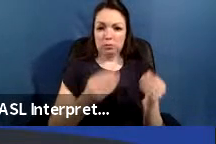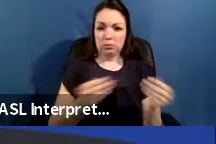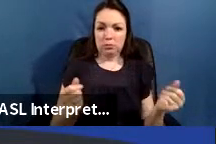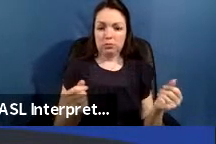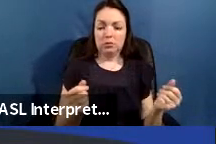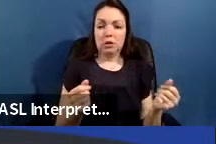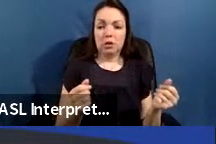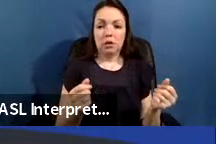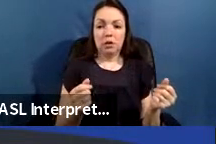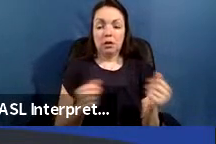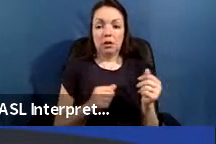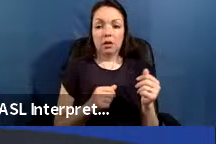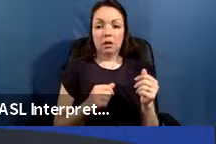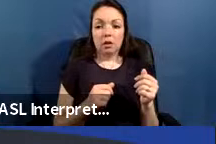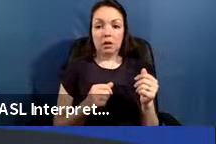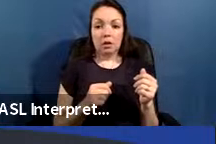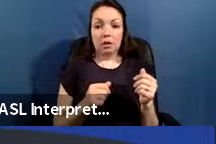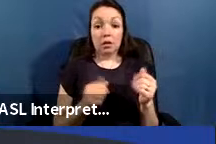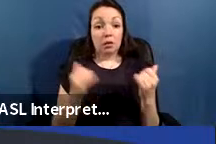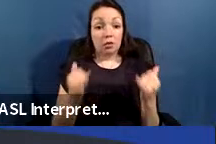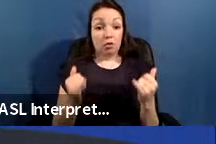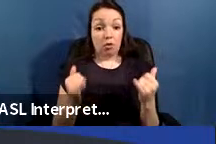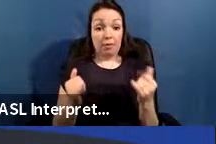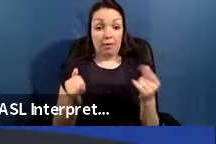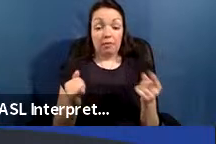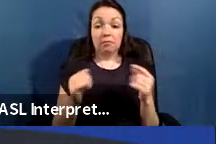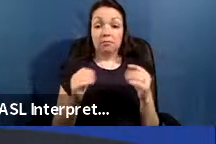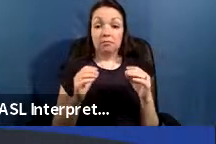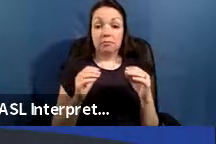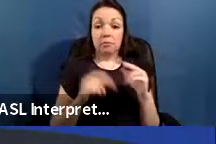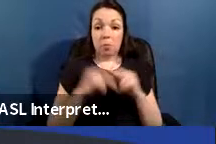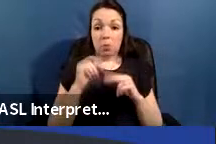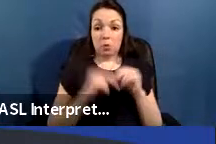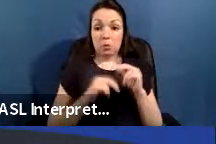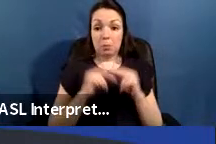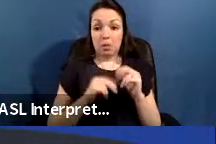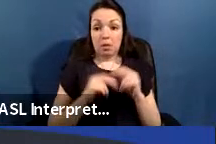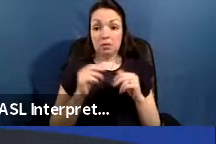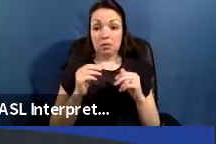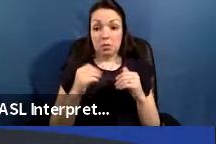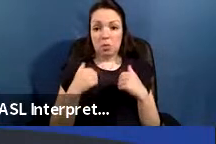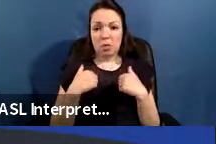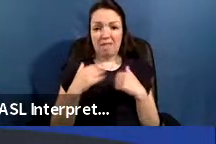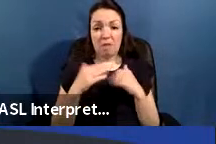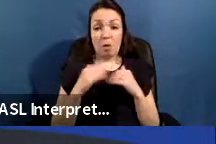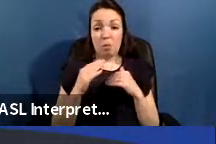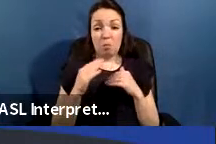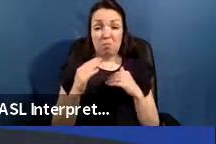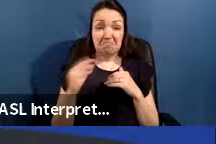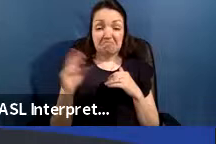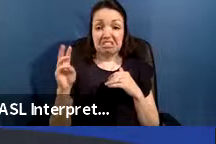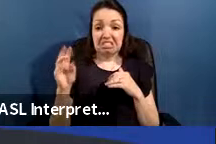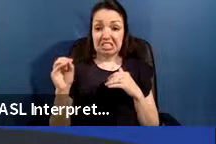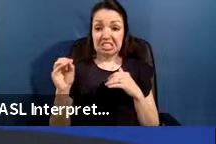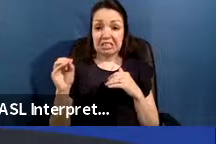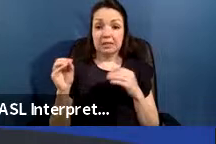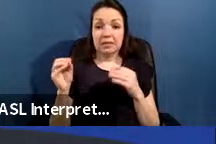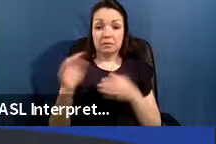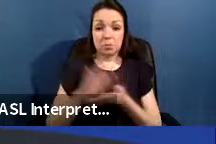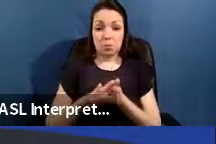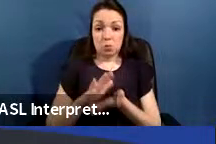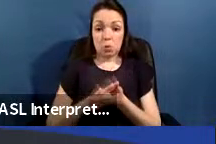Currently, CPS modular buildings we have modular buildings at nearly 60 campuses that house